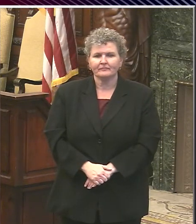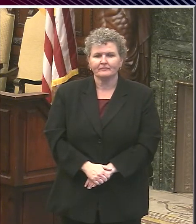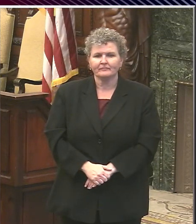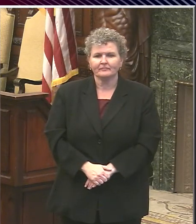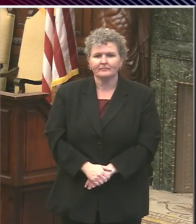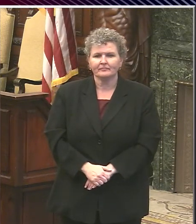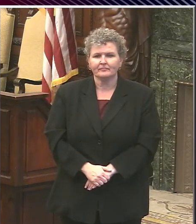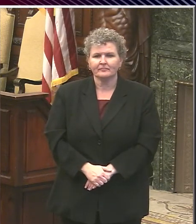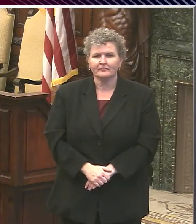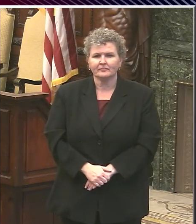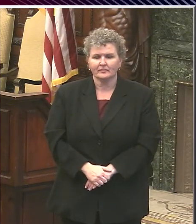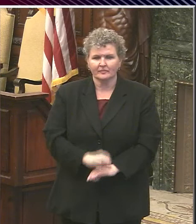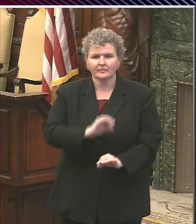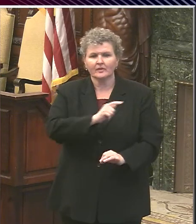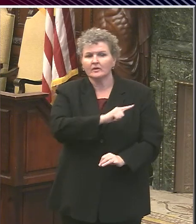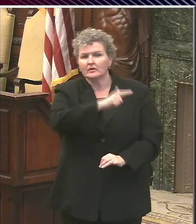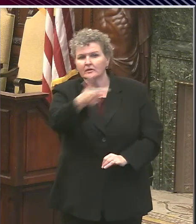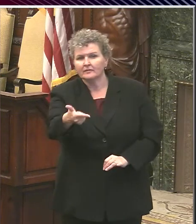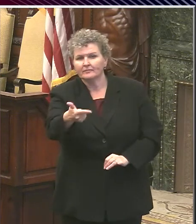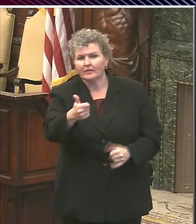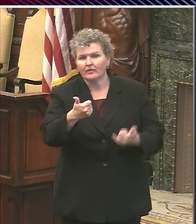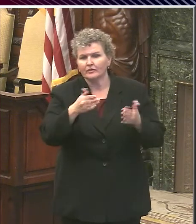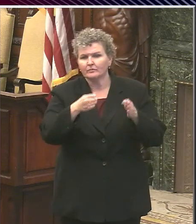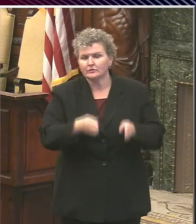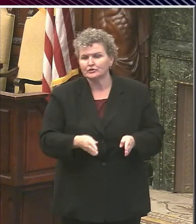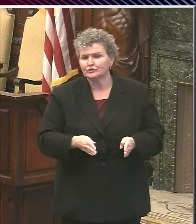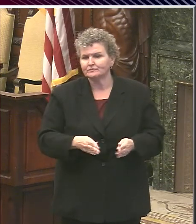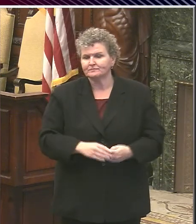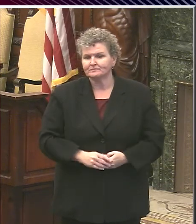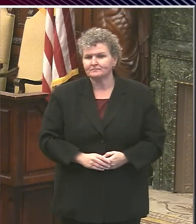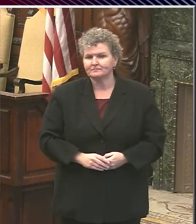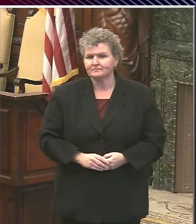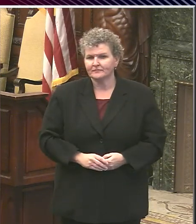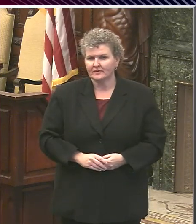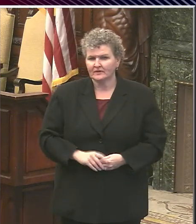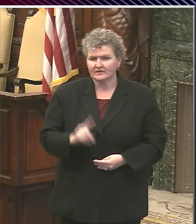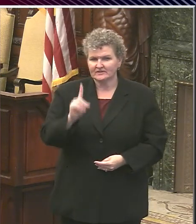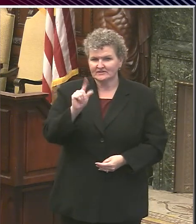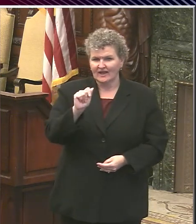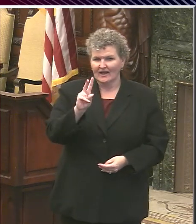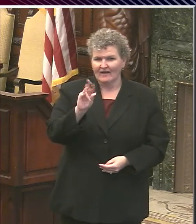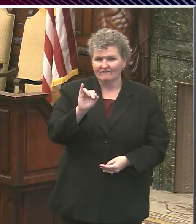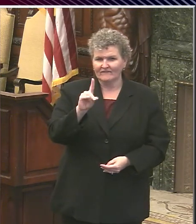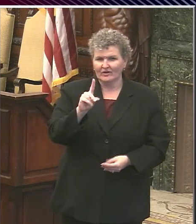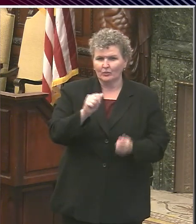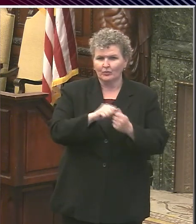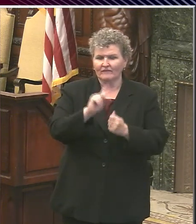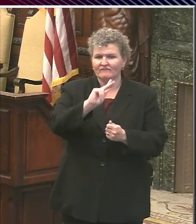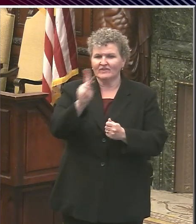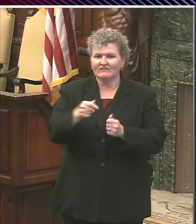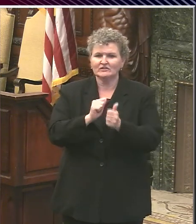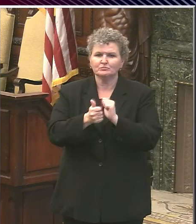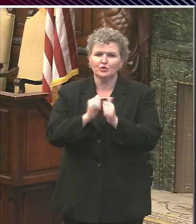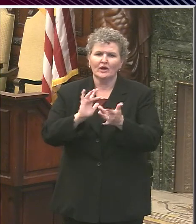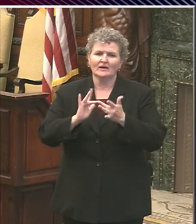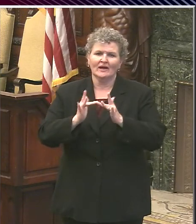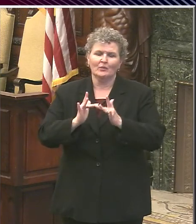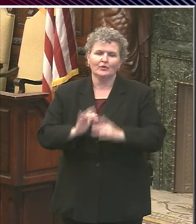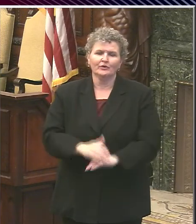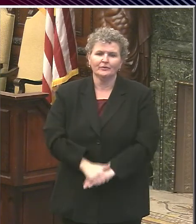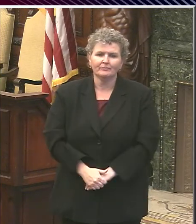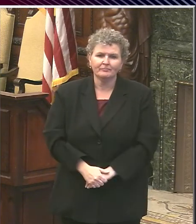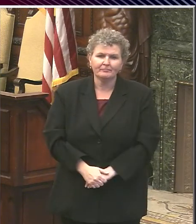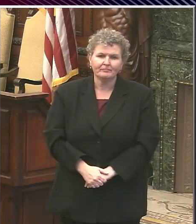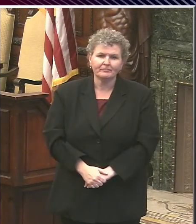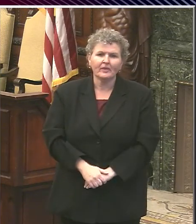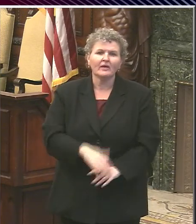Thanks, Laura. We're going to go now to David Melandra Jr. with the Philadelphia Sports Network. Thank